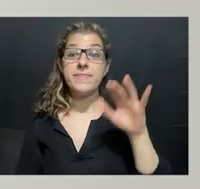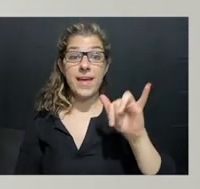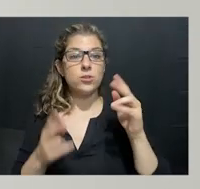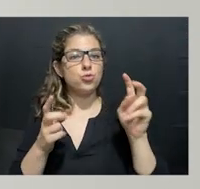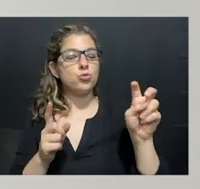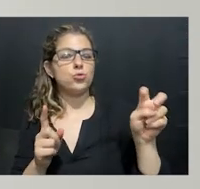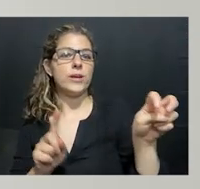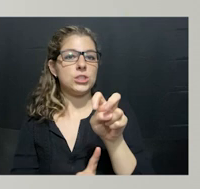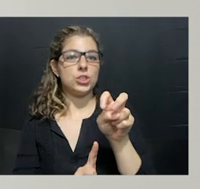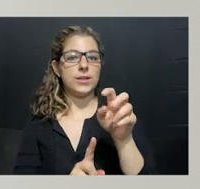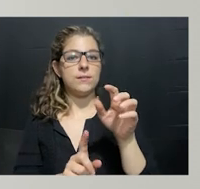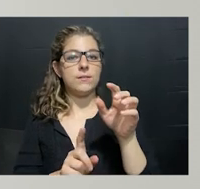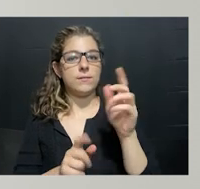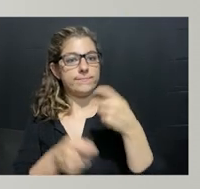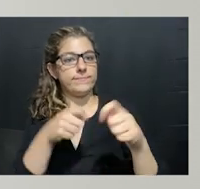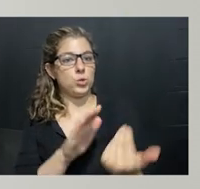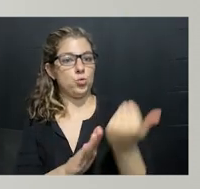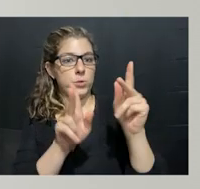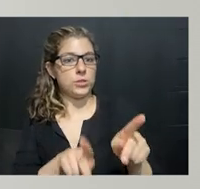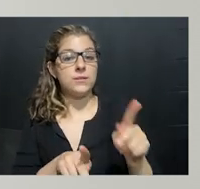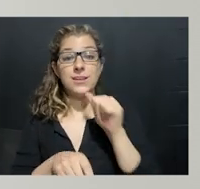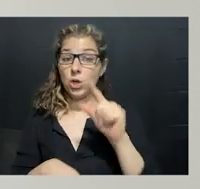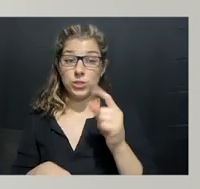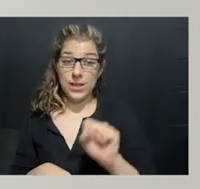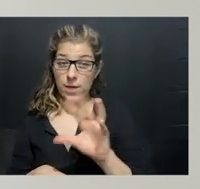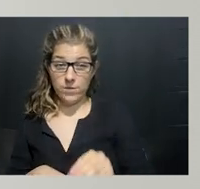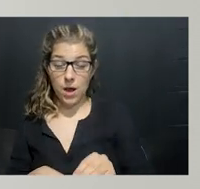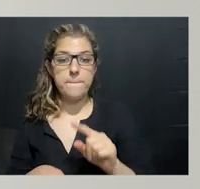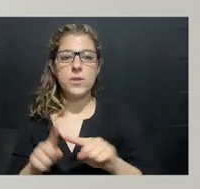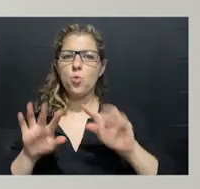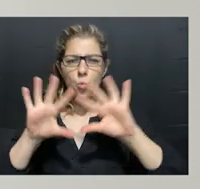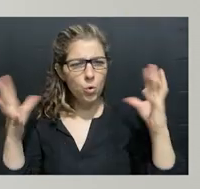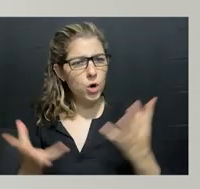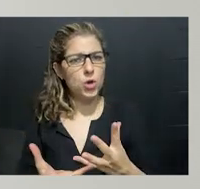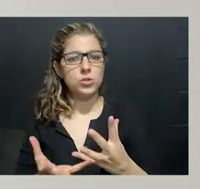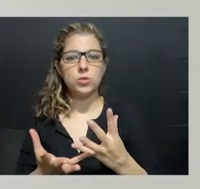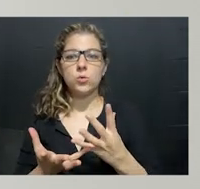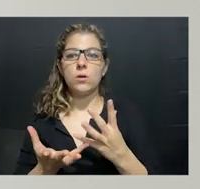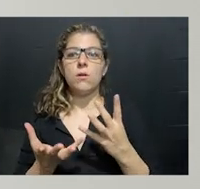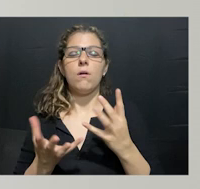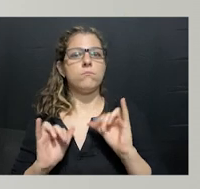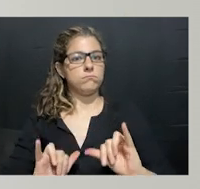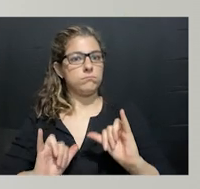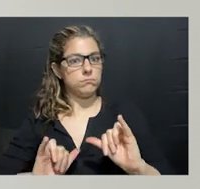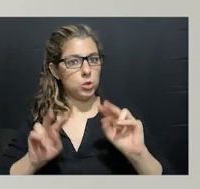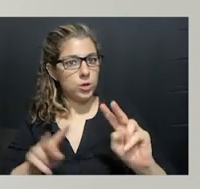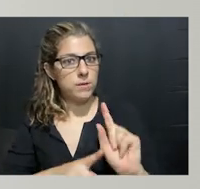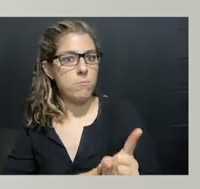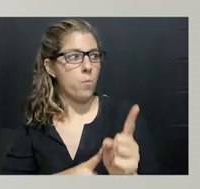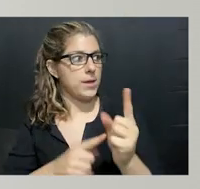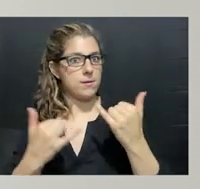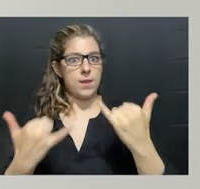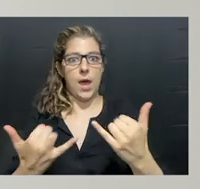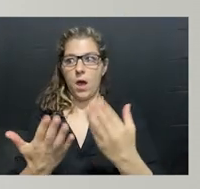transition enabled not just South Africa, not just sub-Saharan Africa, but the whole world to take stock, look at the moment that we've